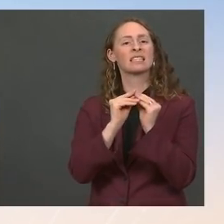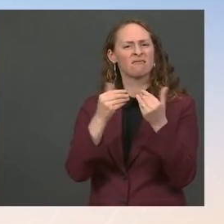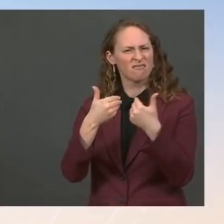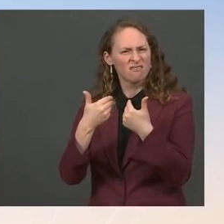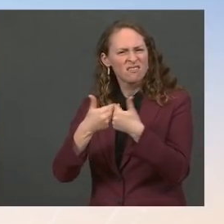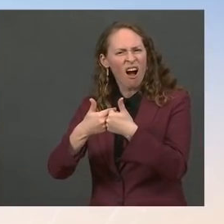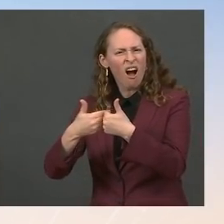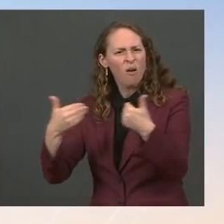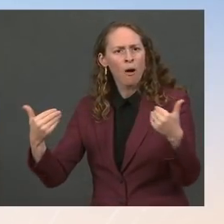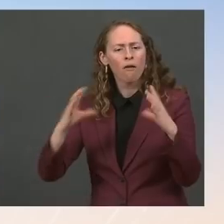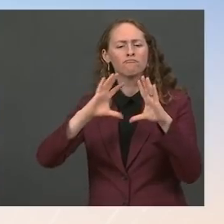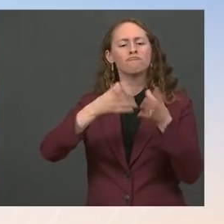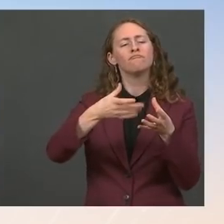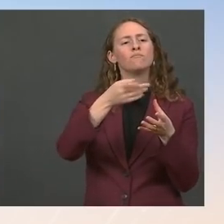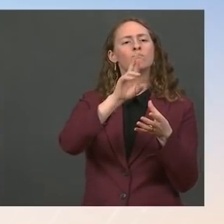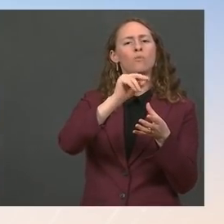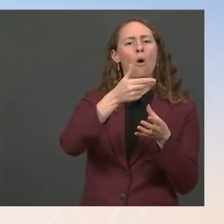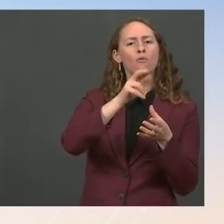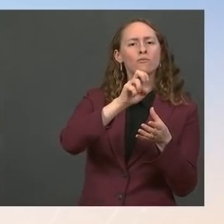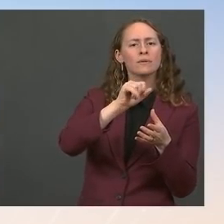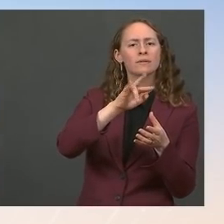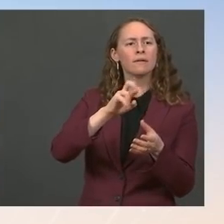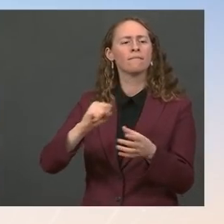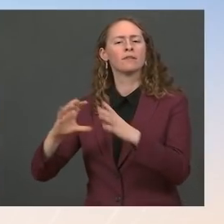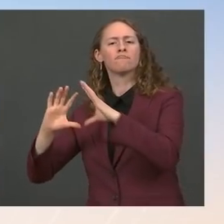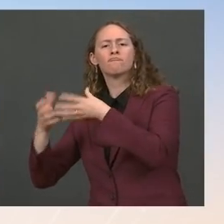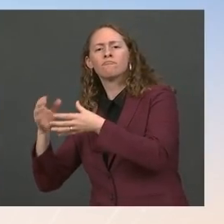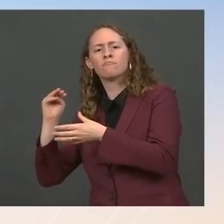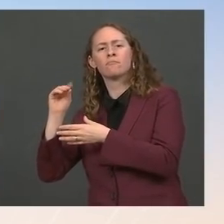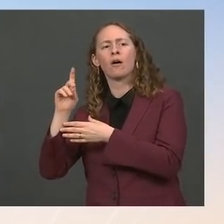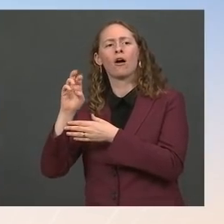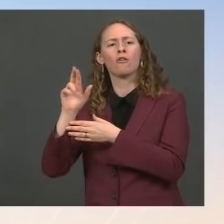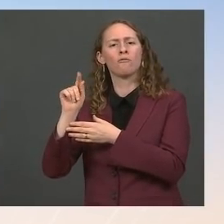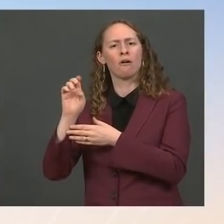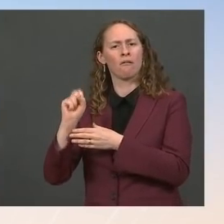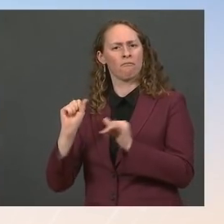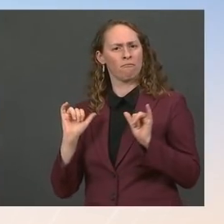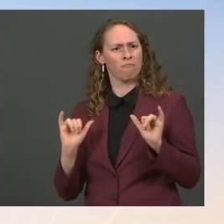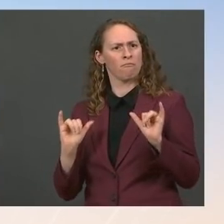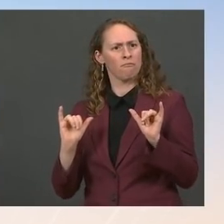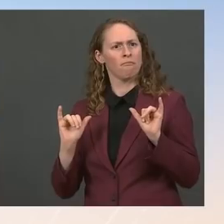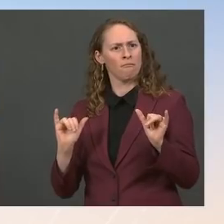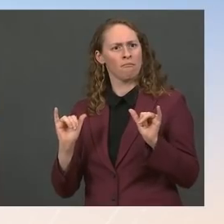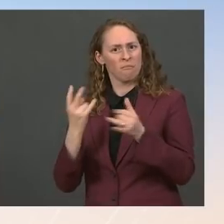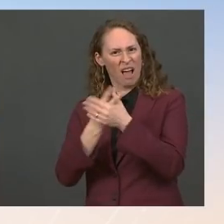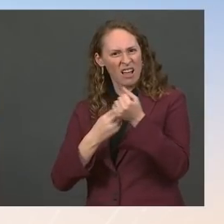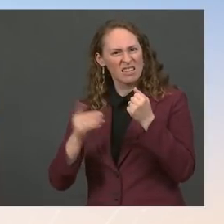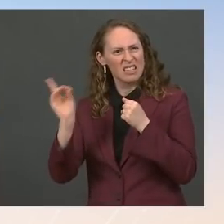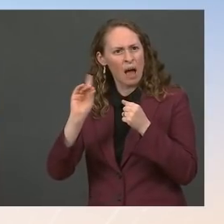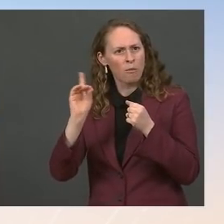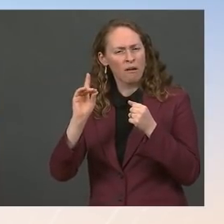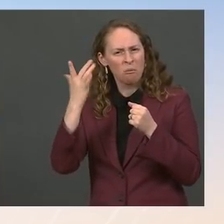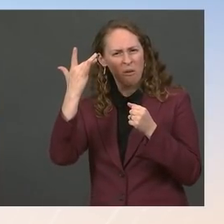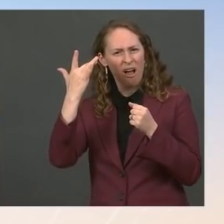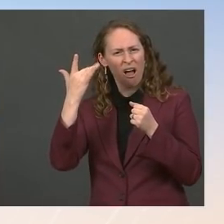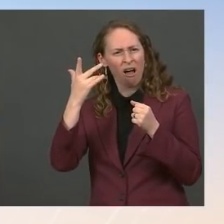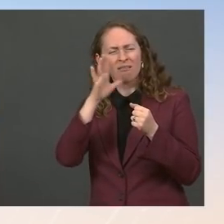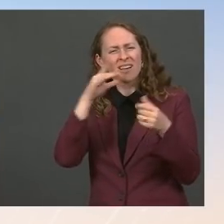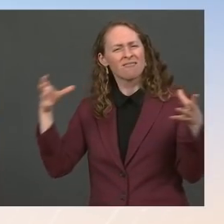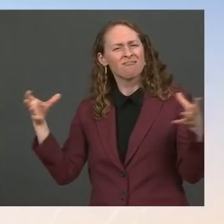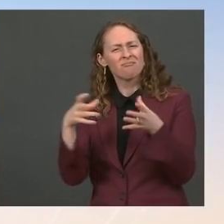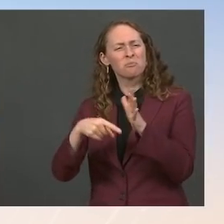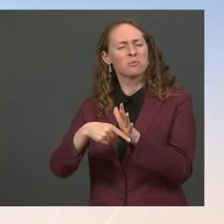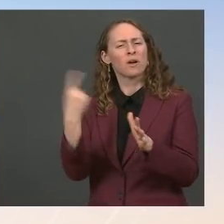progressives, he's meeting with a group of moderate Democrats. Those are the two groups who disagree with each other. So why would they not meet together?